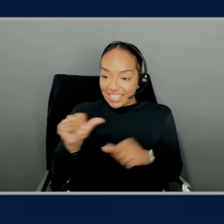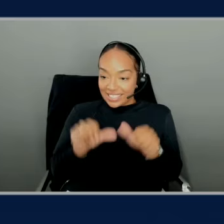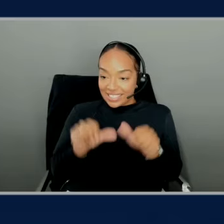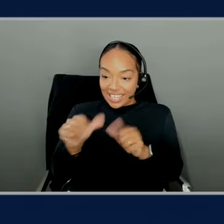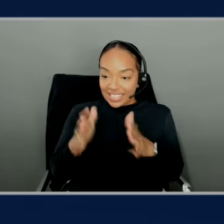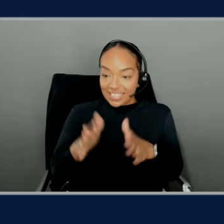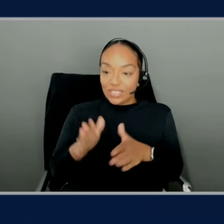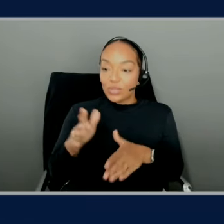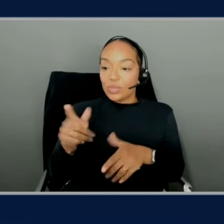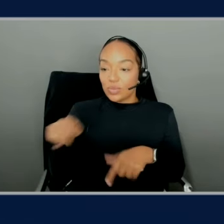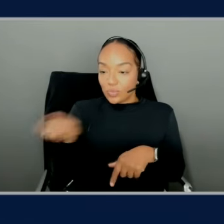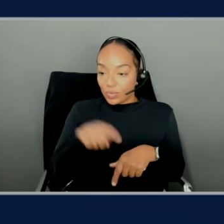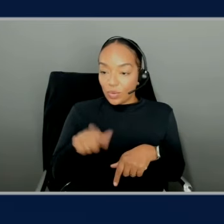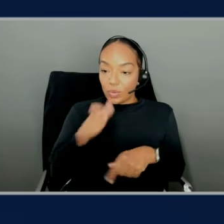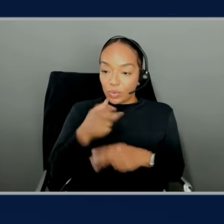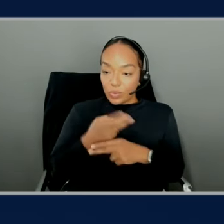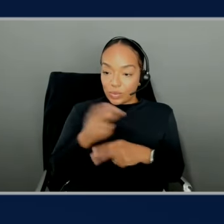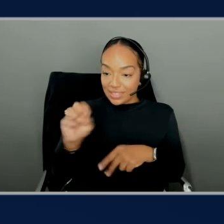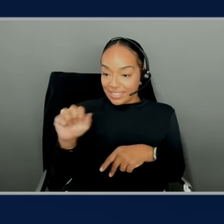SageMaker.